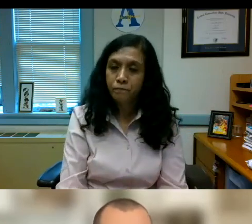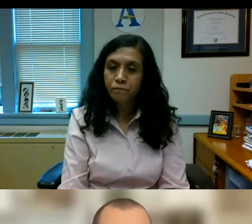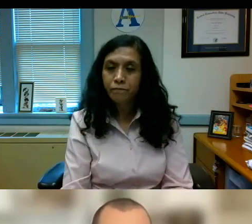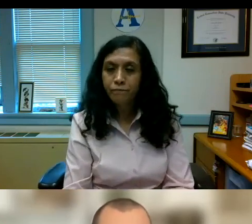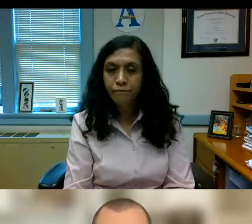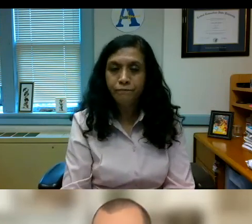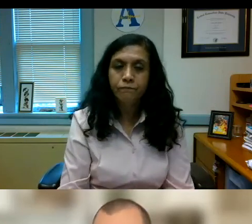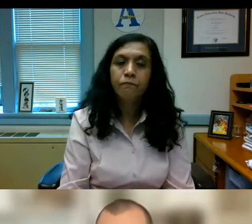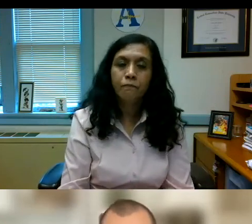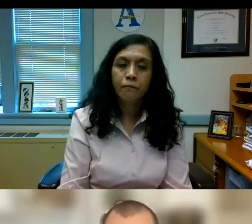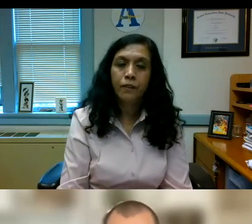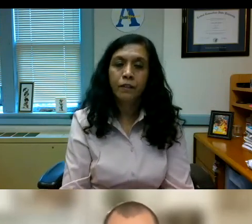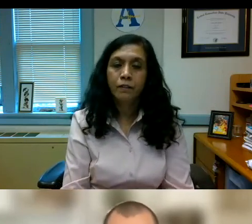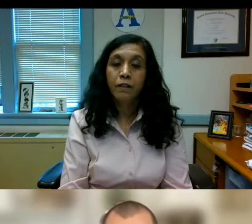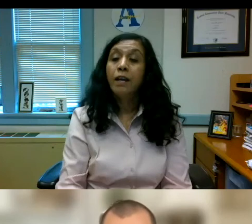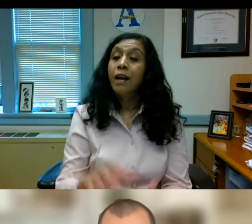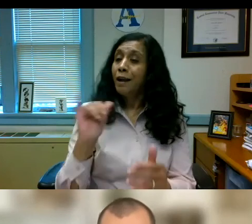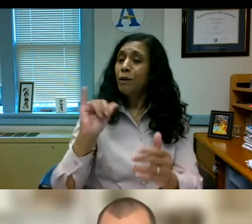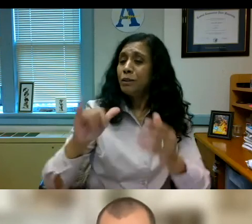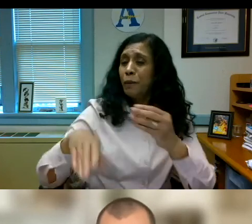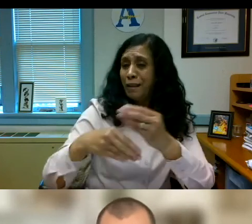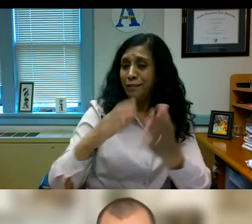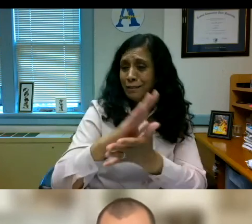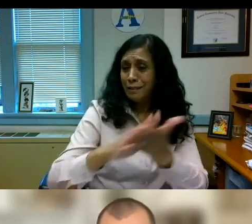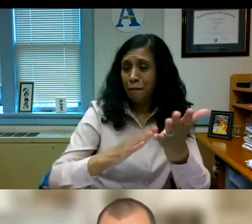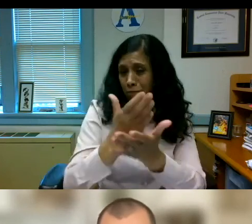you're matching the needs for your students.